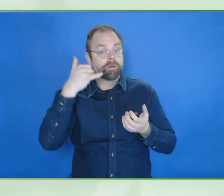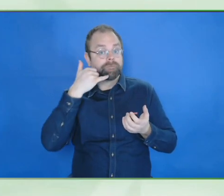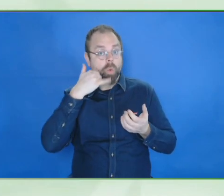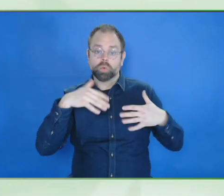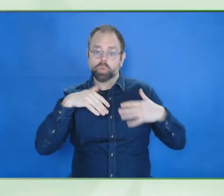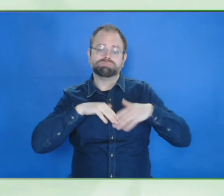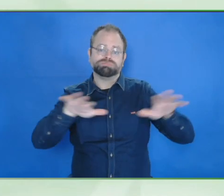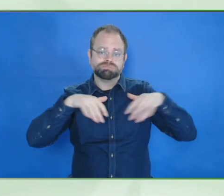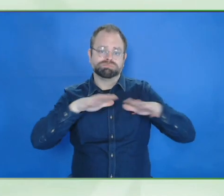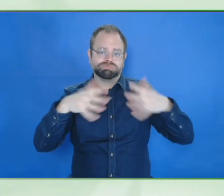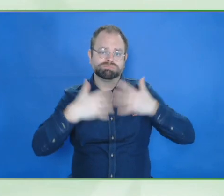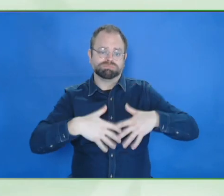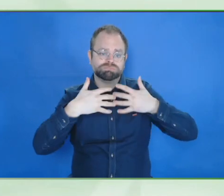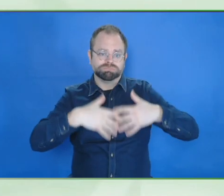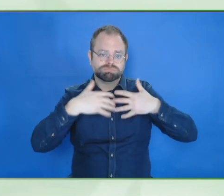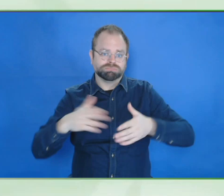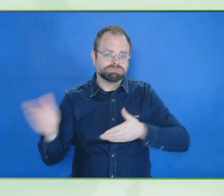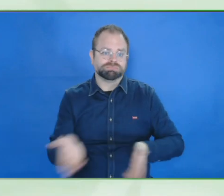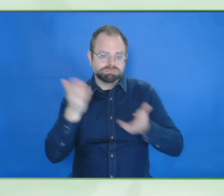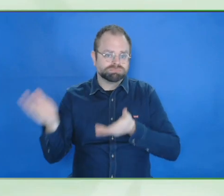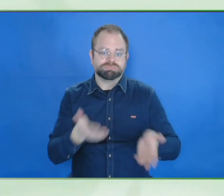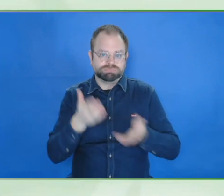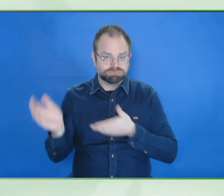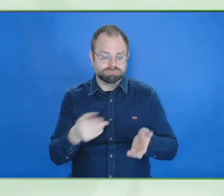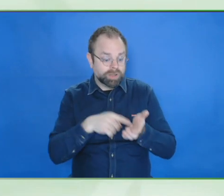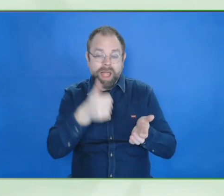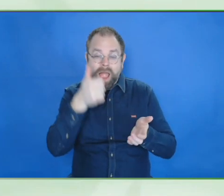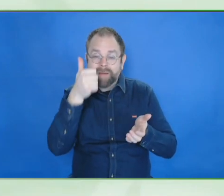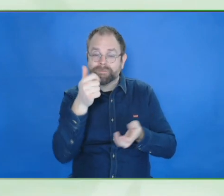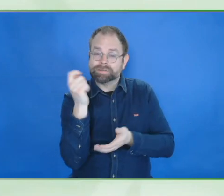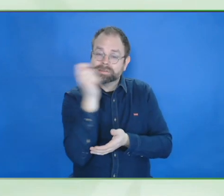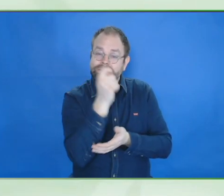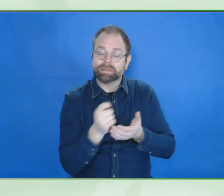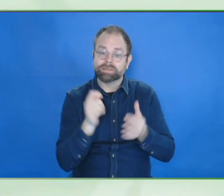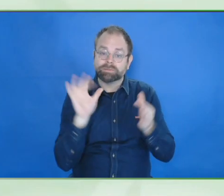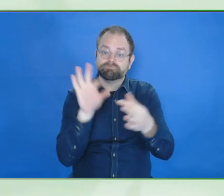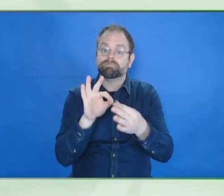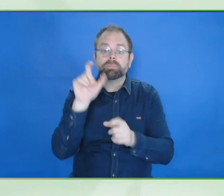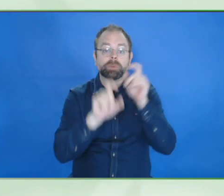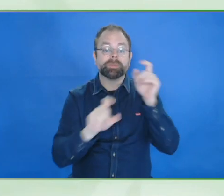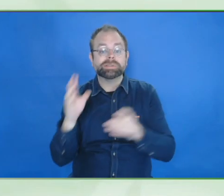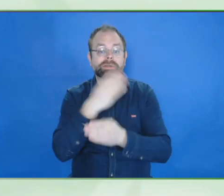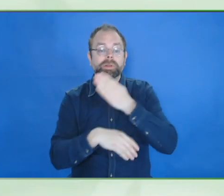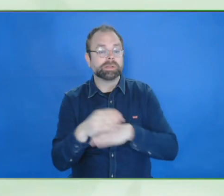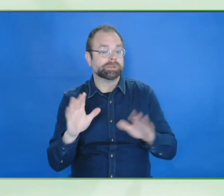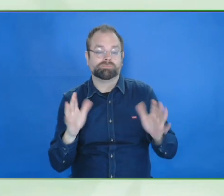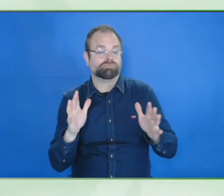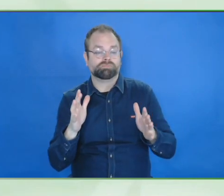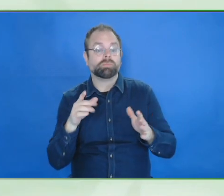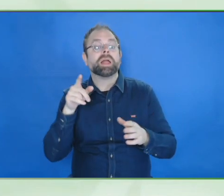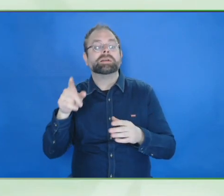Mr. Average and Miss Average. Yeah. So that's the thing. Yeah? And I'm now at the end. Yeah. Thank you very